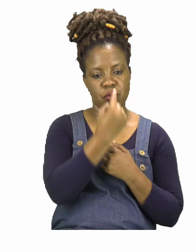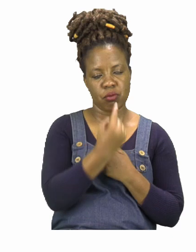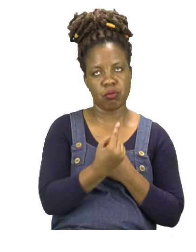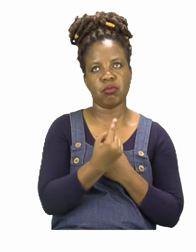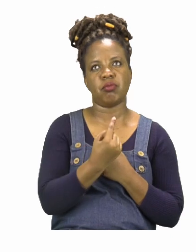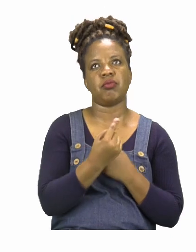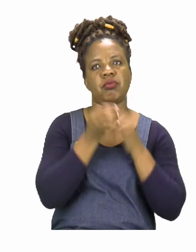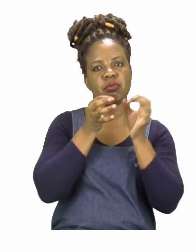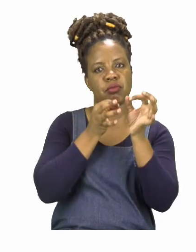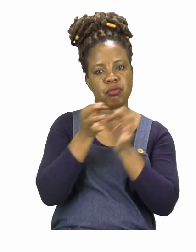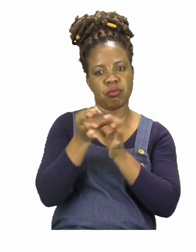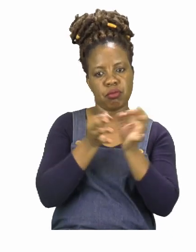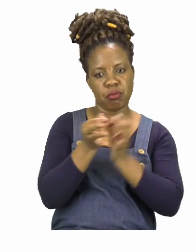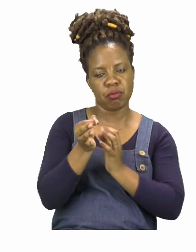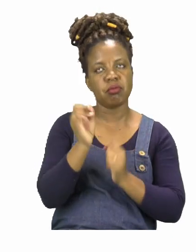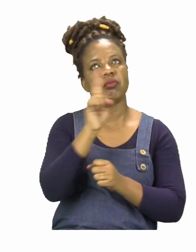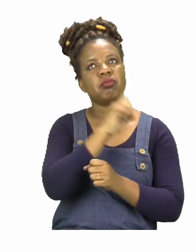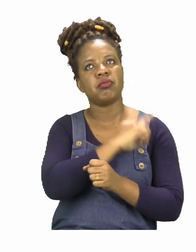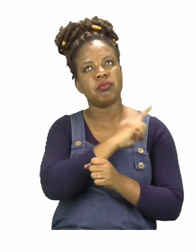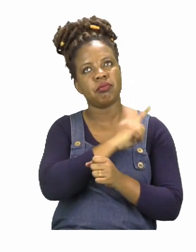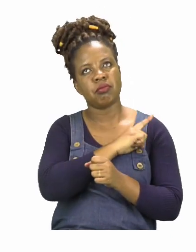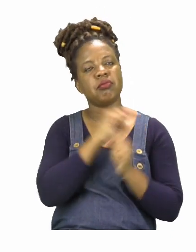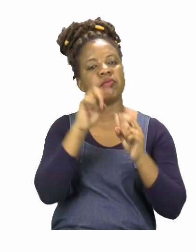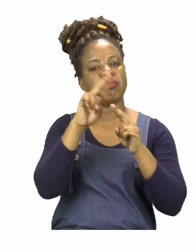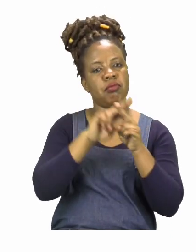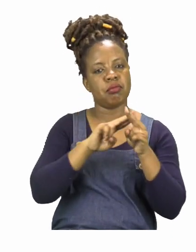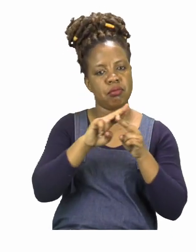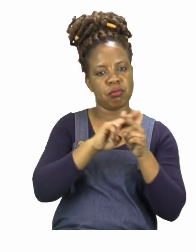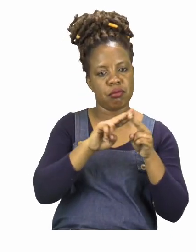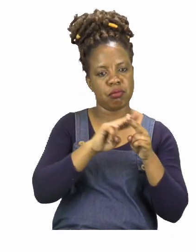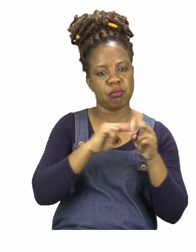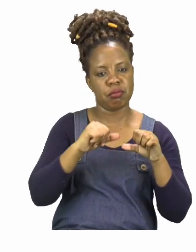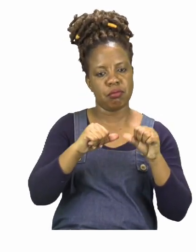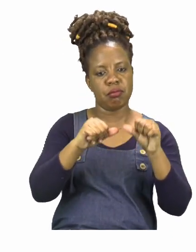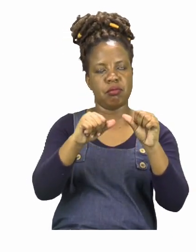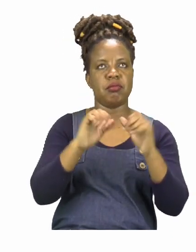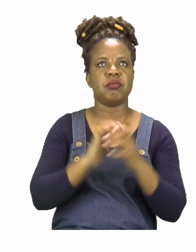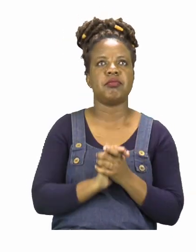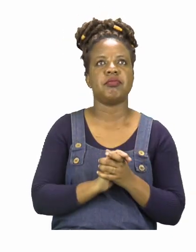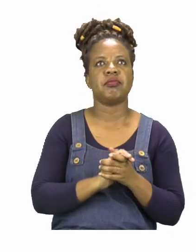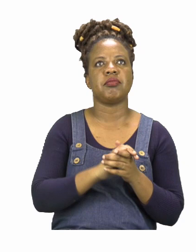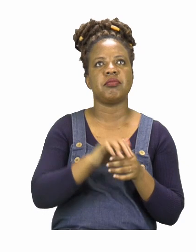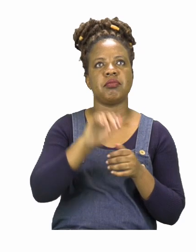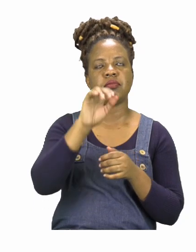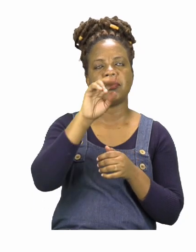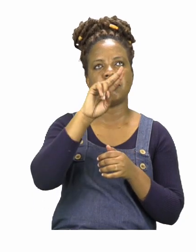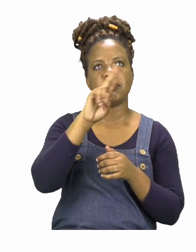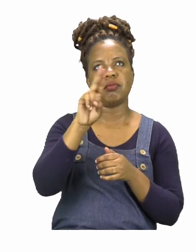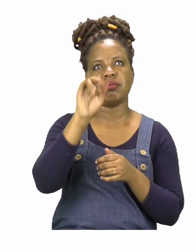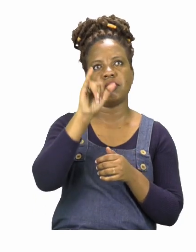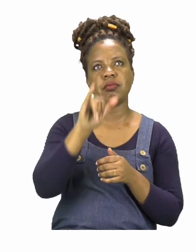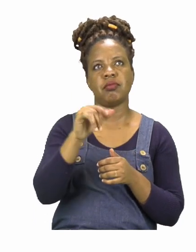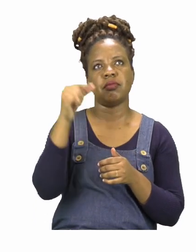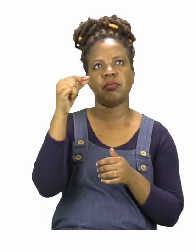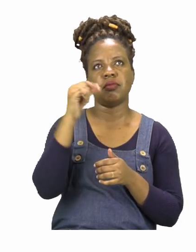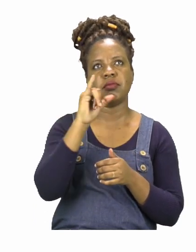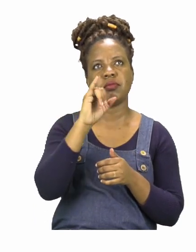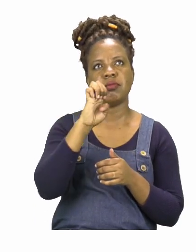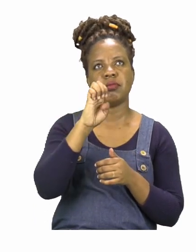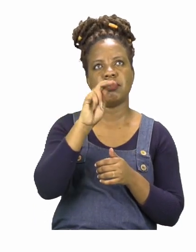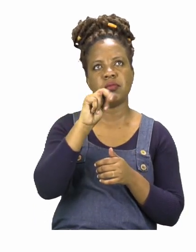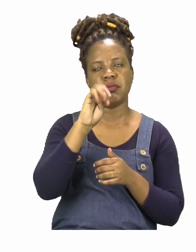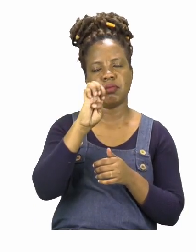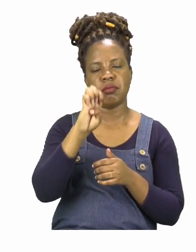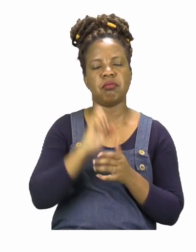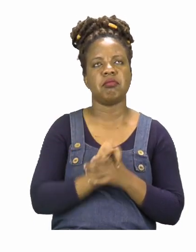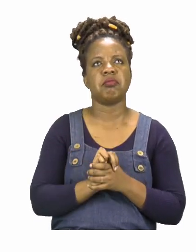them for the rest of the week. Now, when we talk about the word hygiene, we're talking about the conditions of health that help